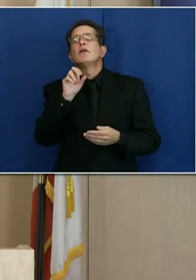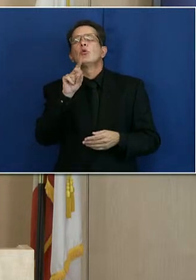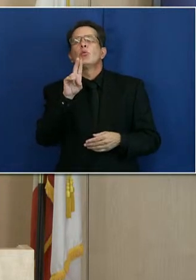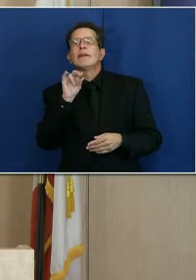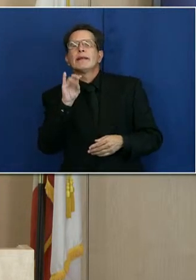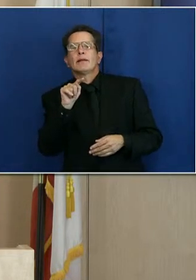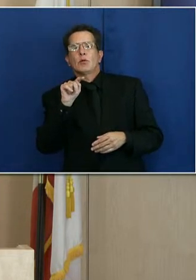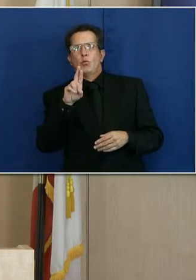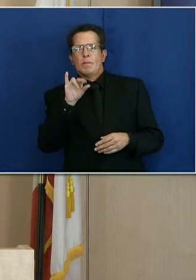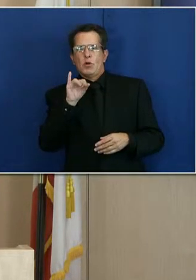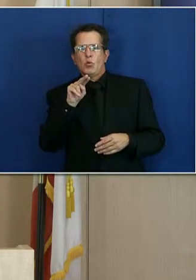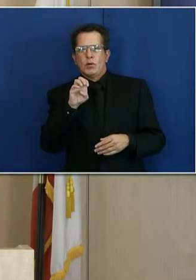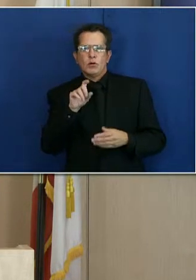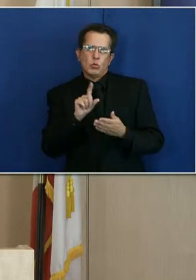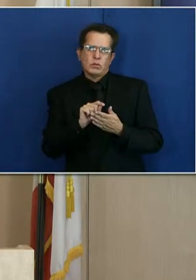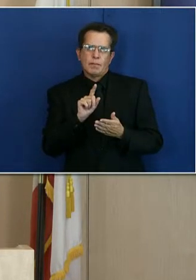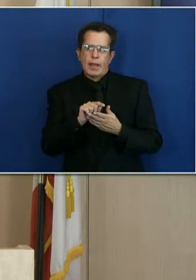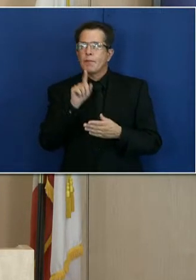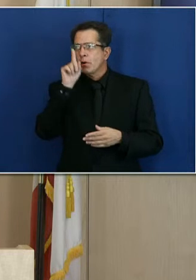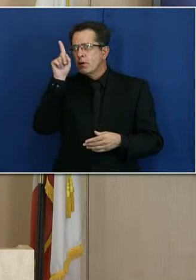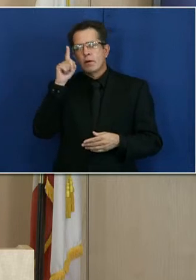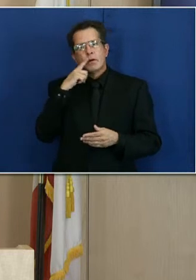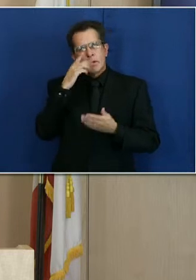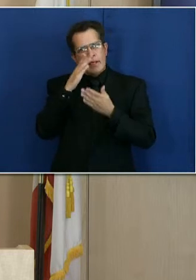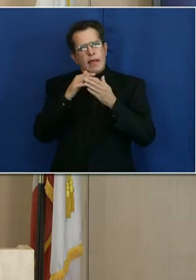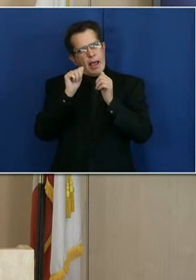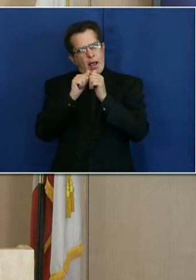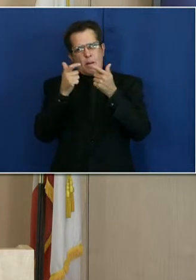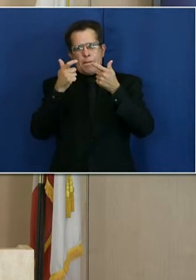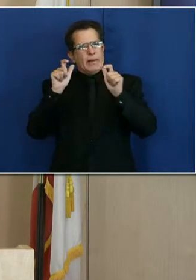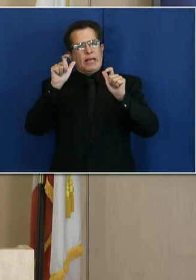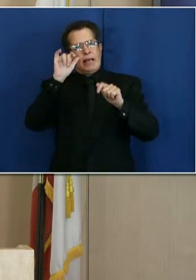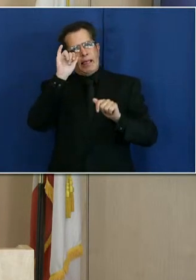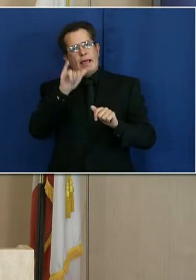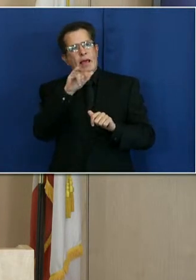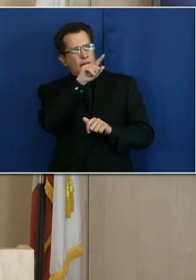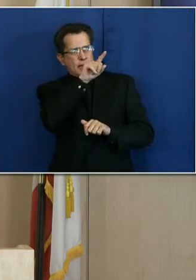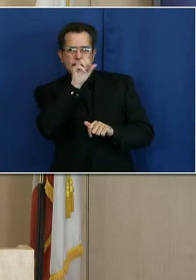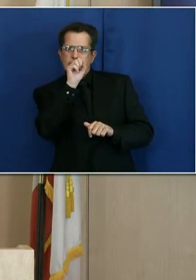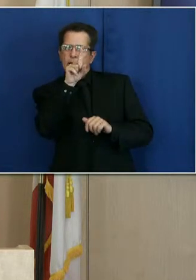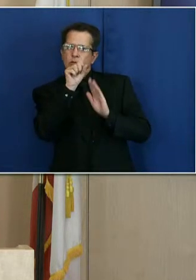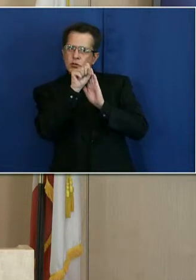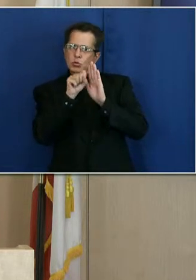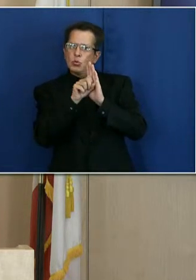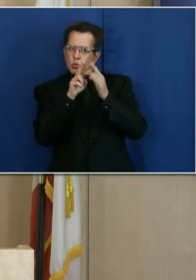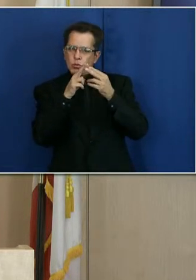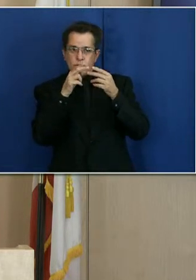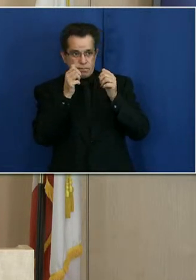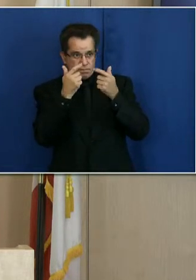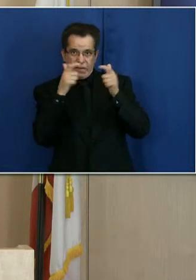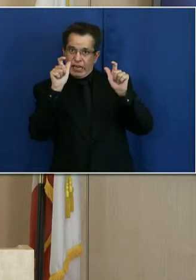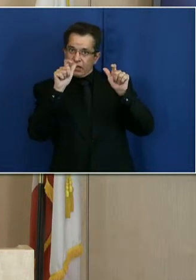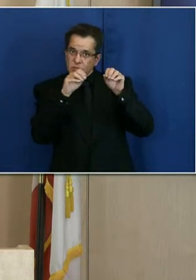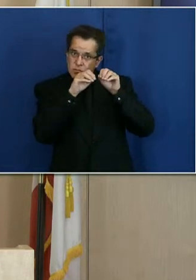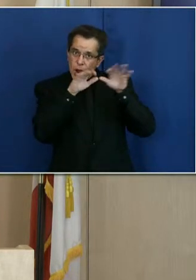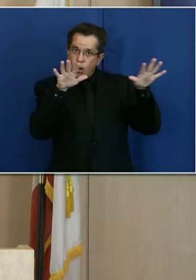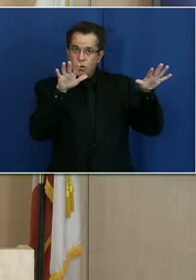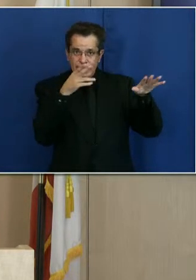Thank you. What is the pace of the outbreak at SDSU? Is the rate of new cases at the university